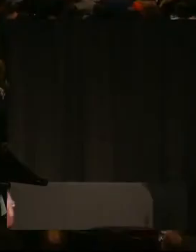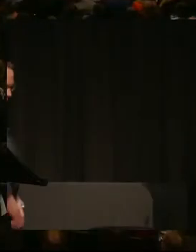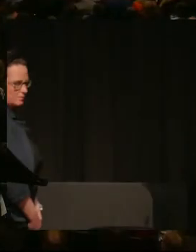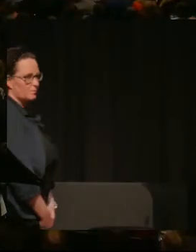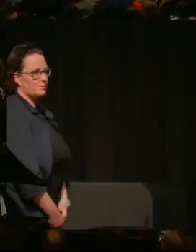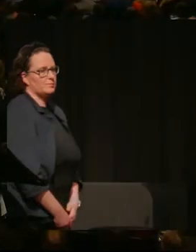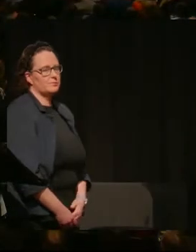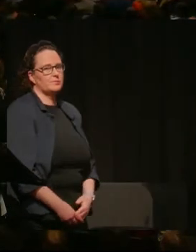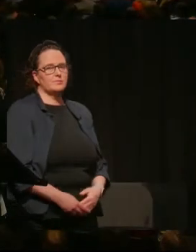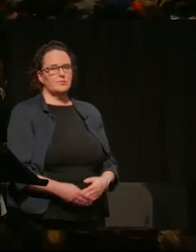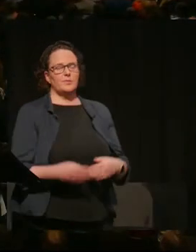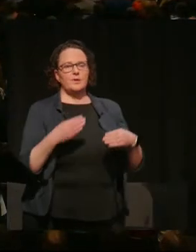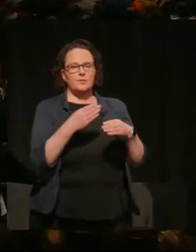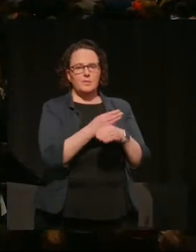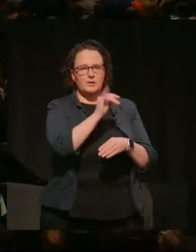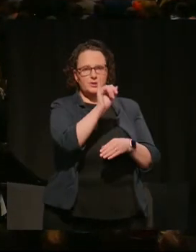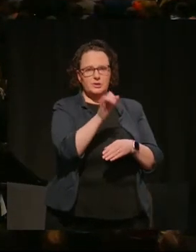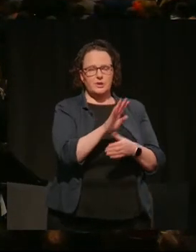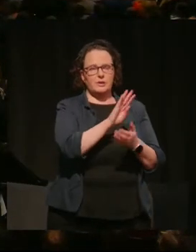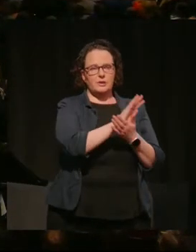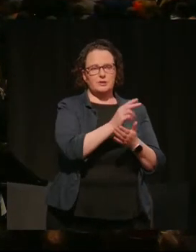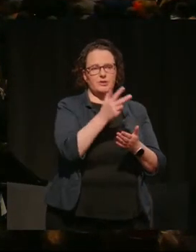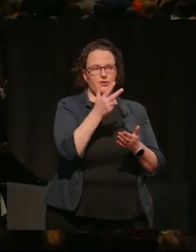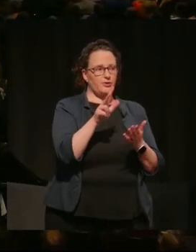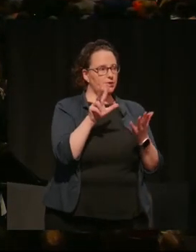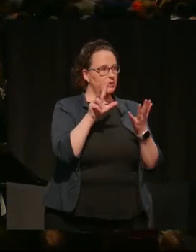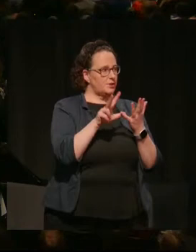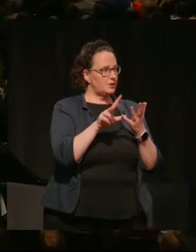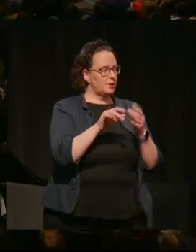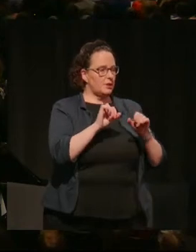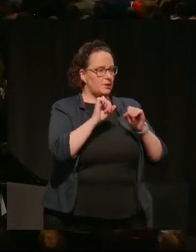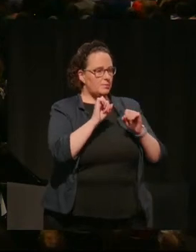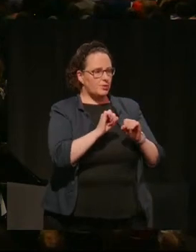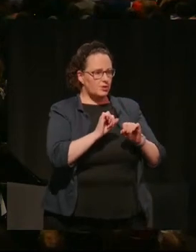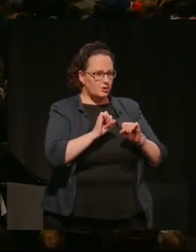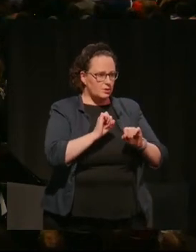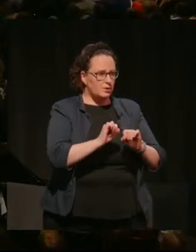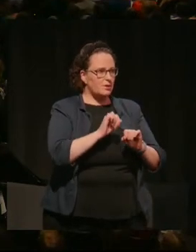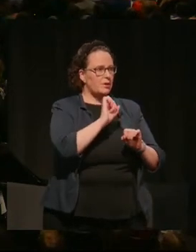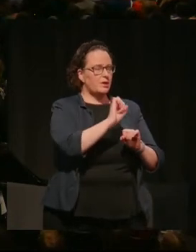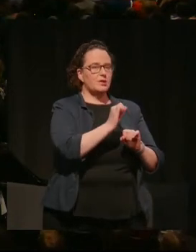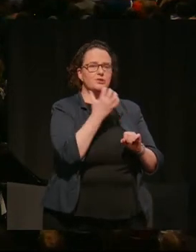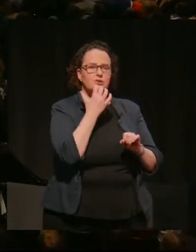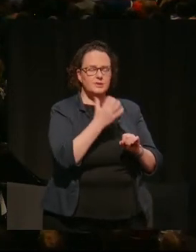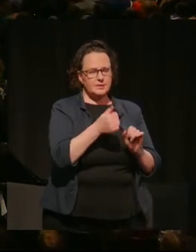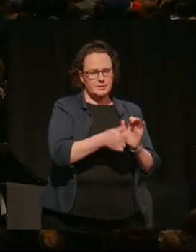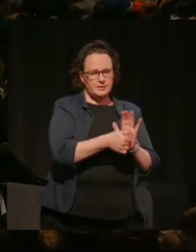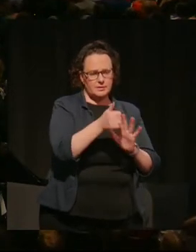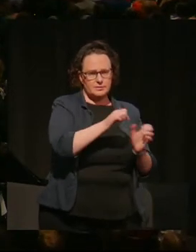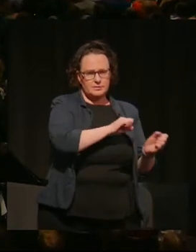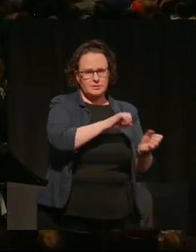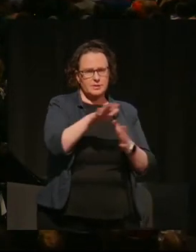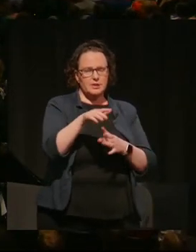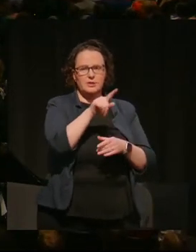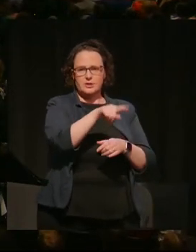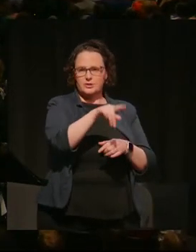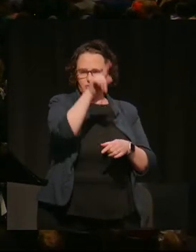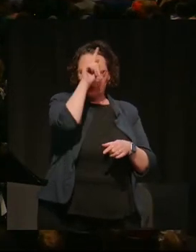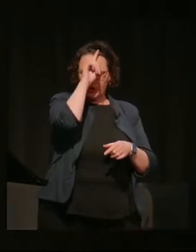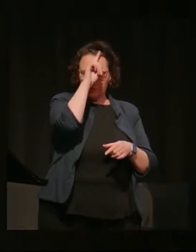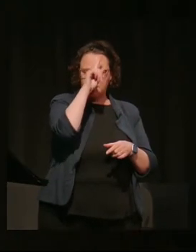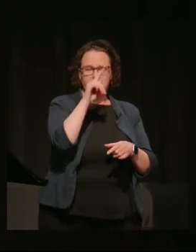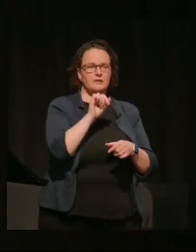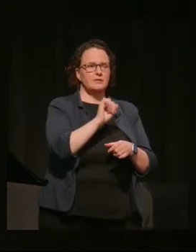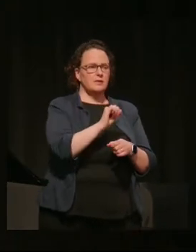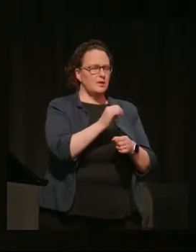By July 1938, pressure increased on Jews to leave Germany and German-occupied lands. Hundreds